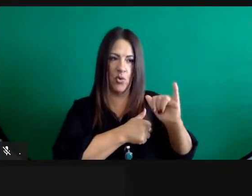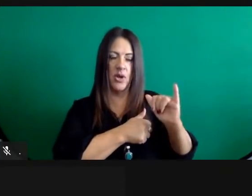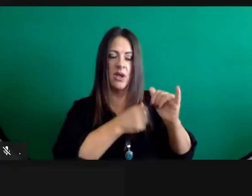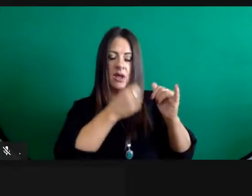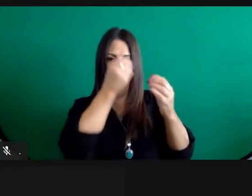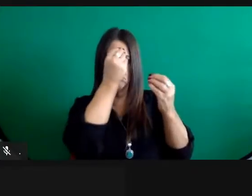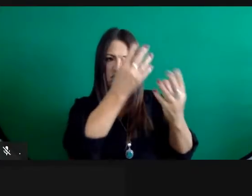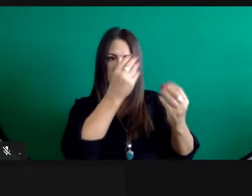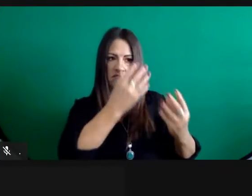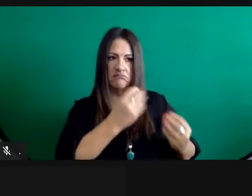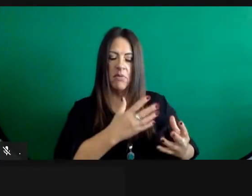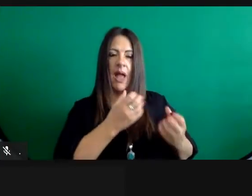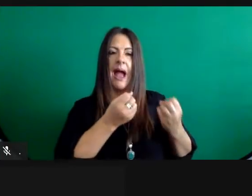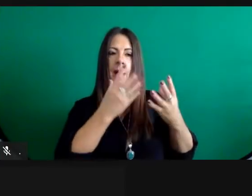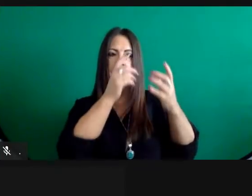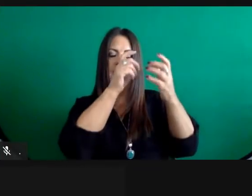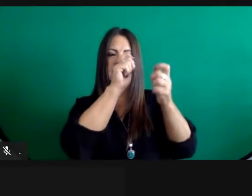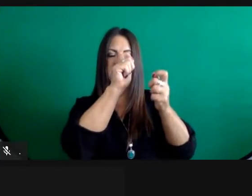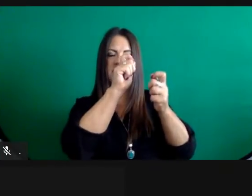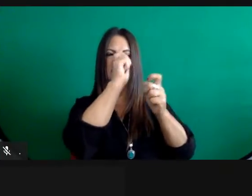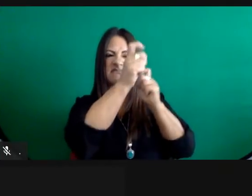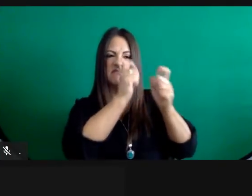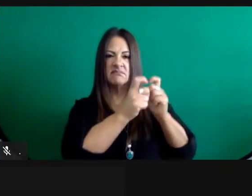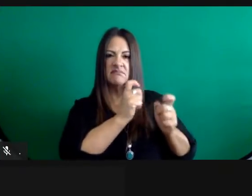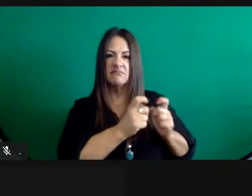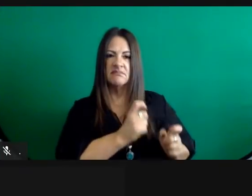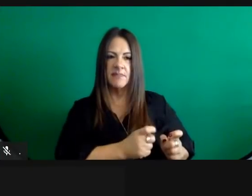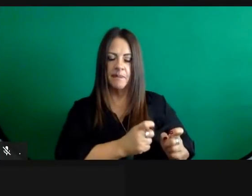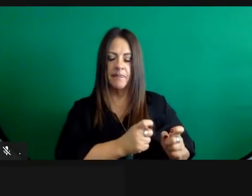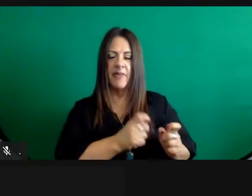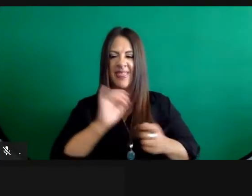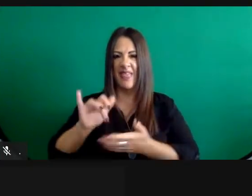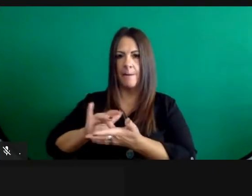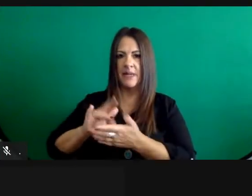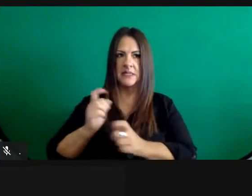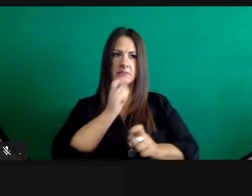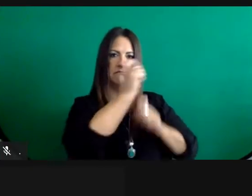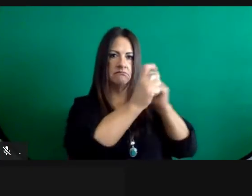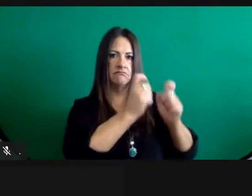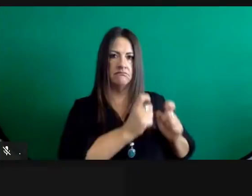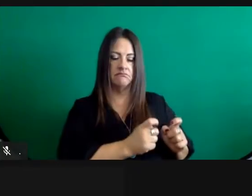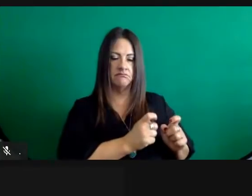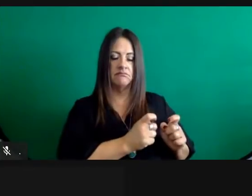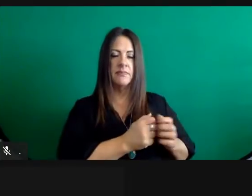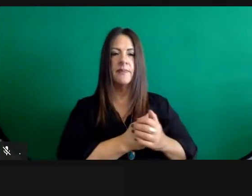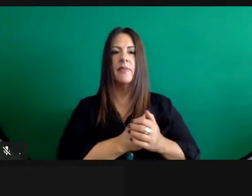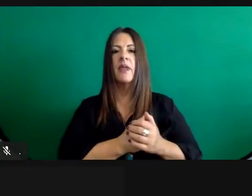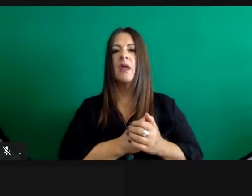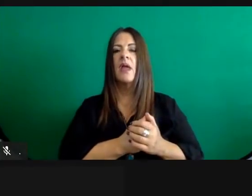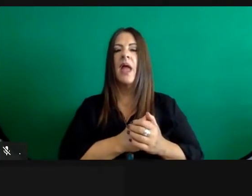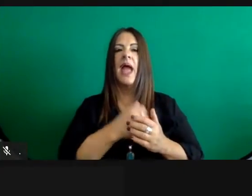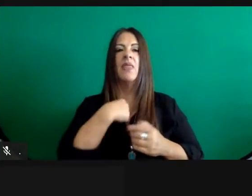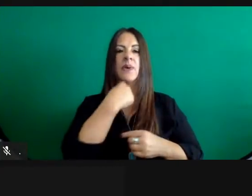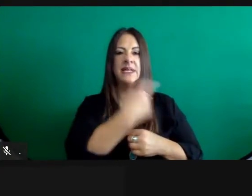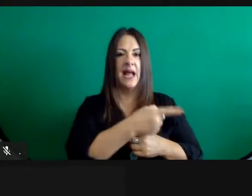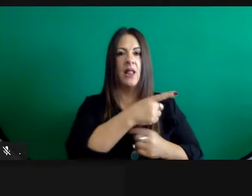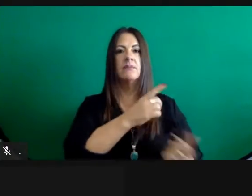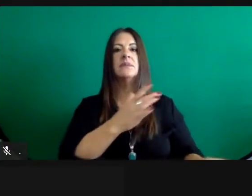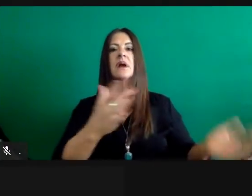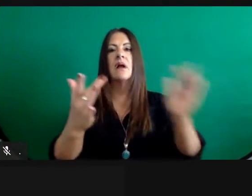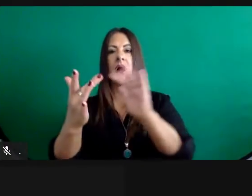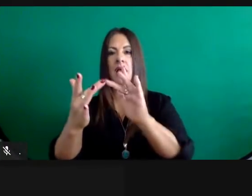And then we make orders through the counties, through the state, to either Pfizer directly to get the